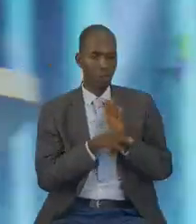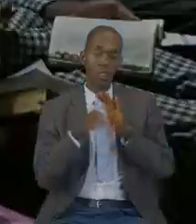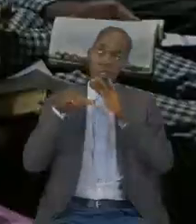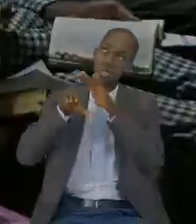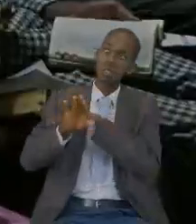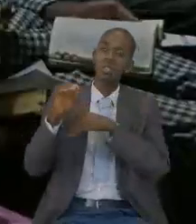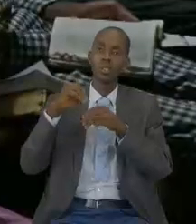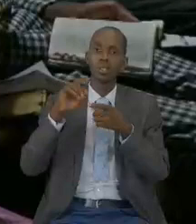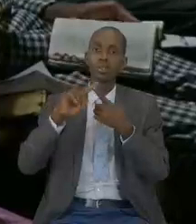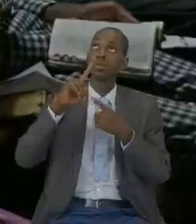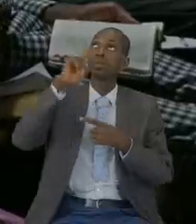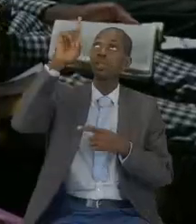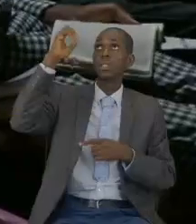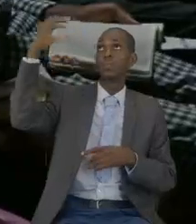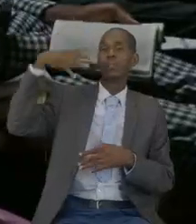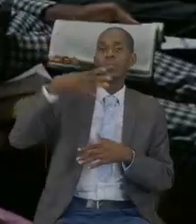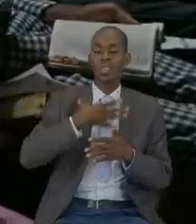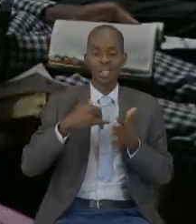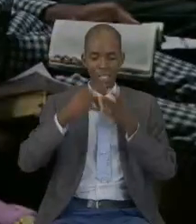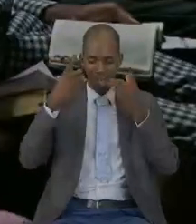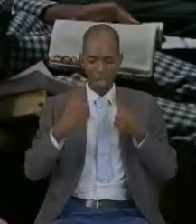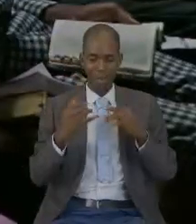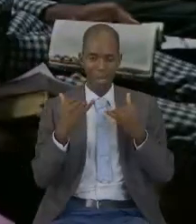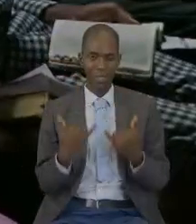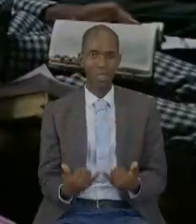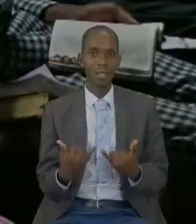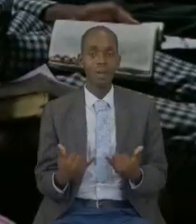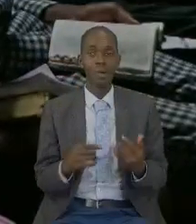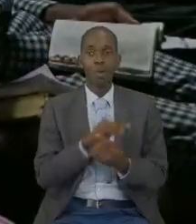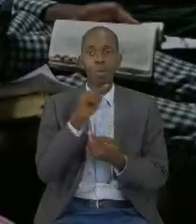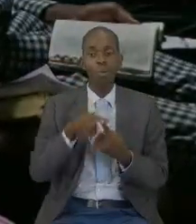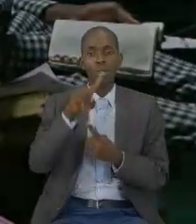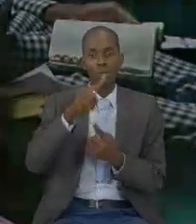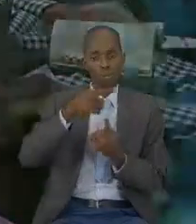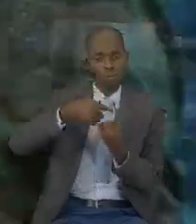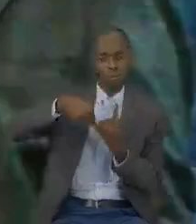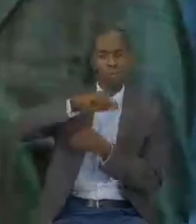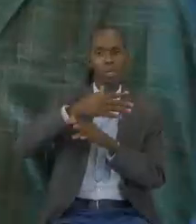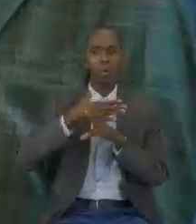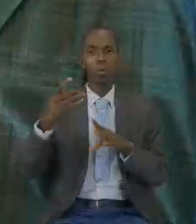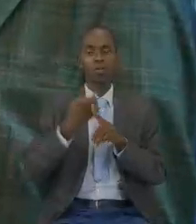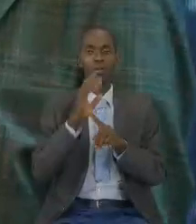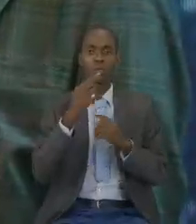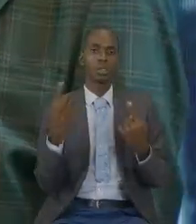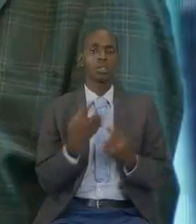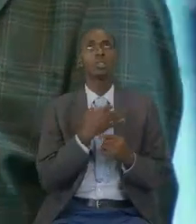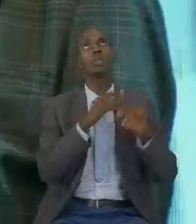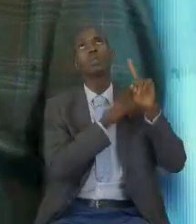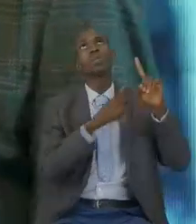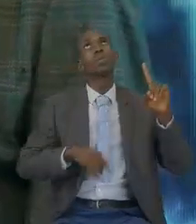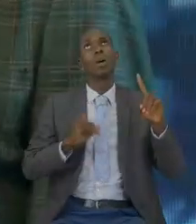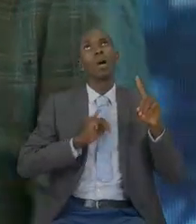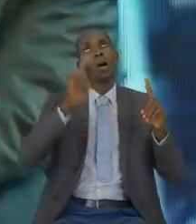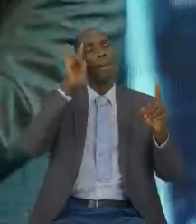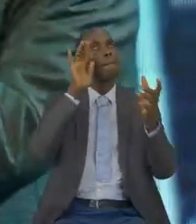light. And it happens now, when you turn away from your sin and say, Lord, I believe that